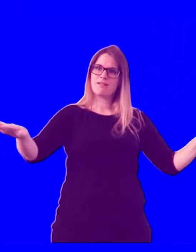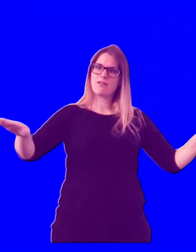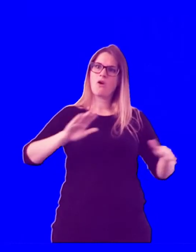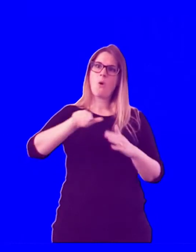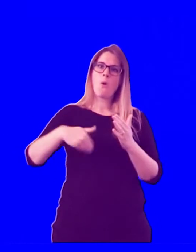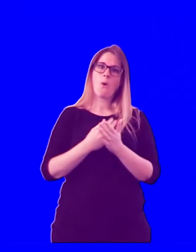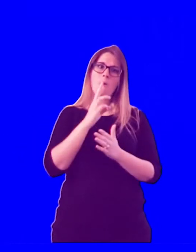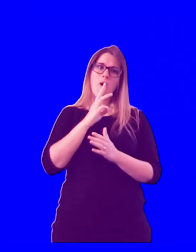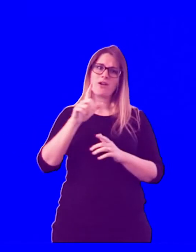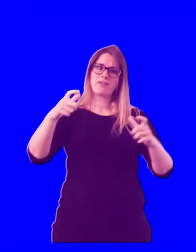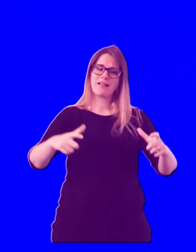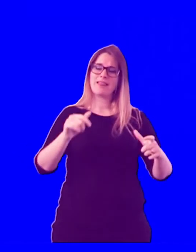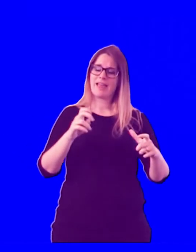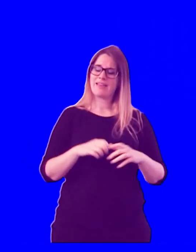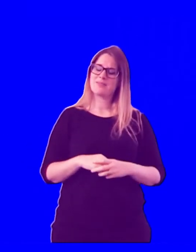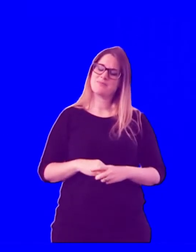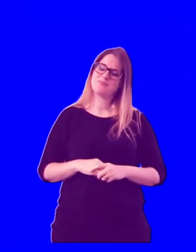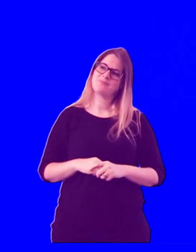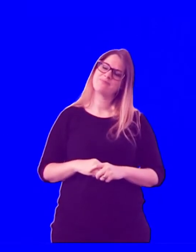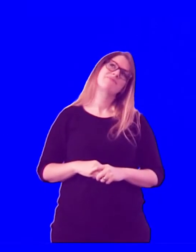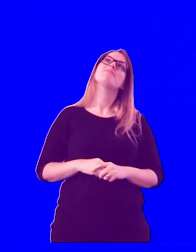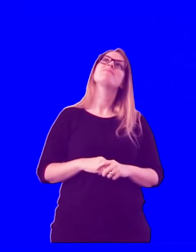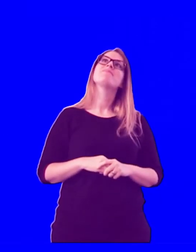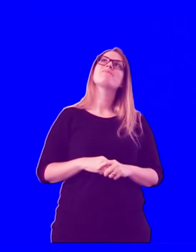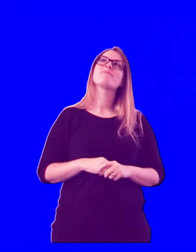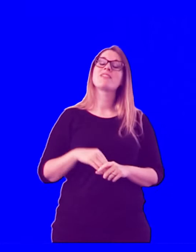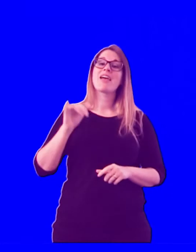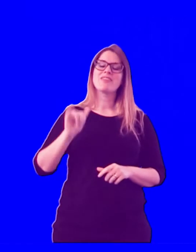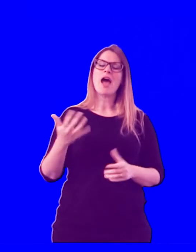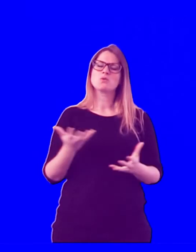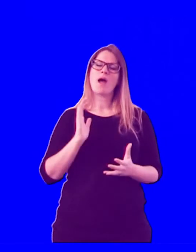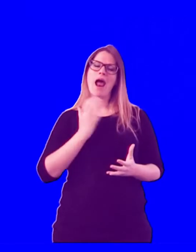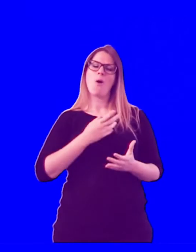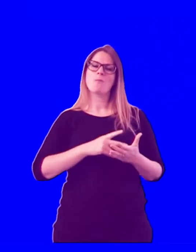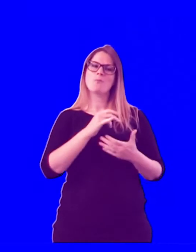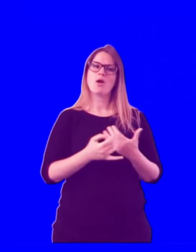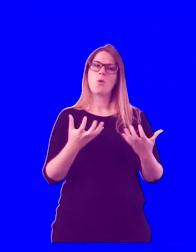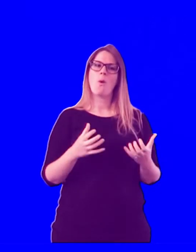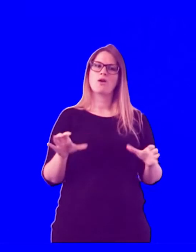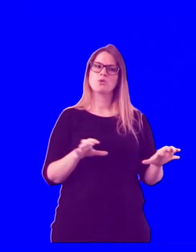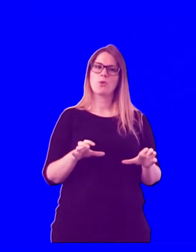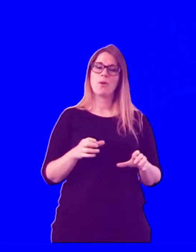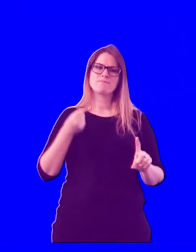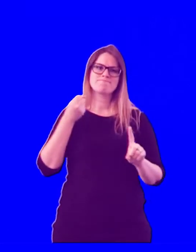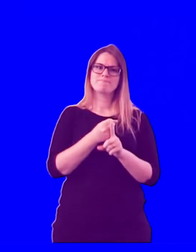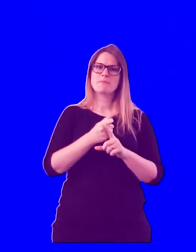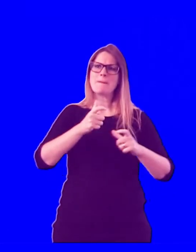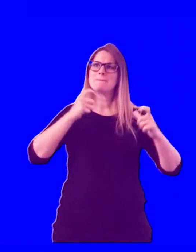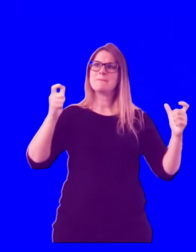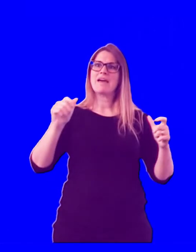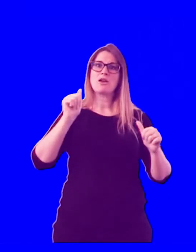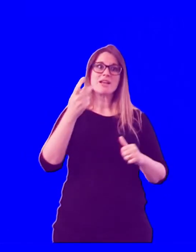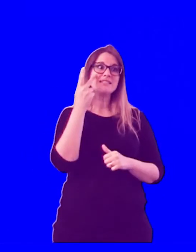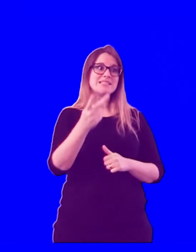entire lake. This is really what our project wanted to do. We wanted to make a big impact that could be